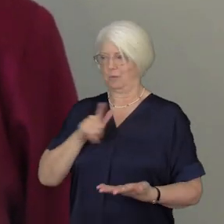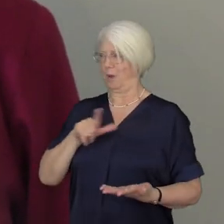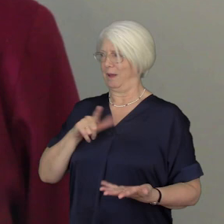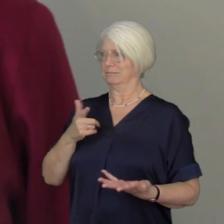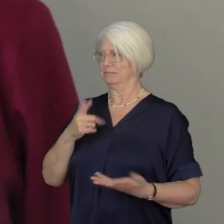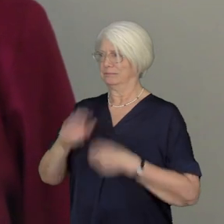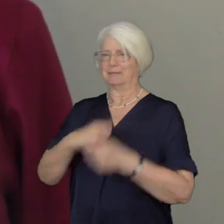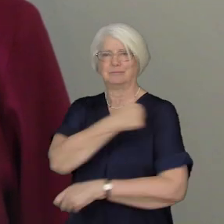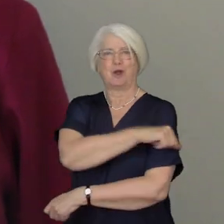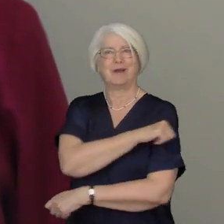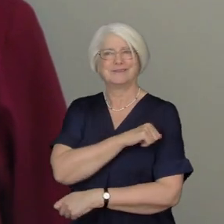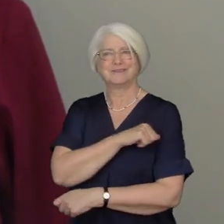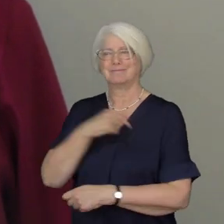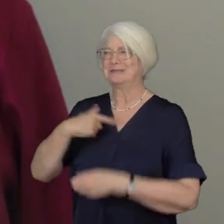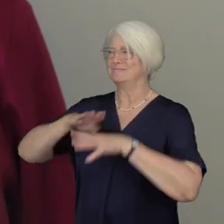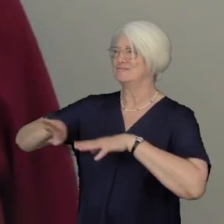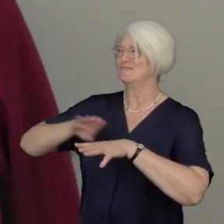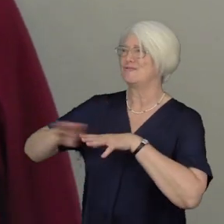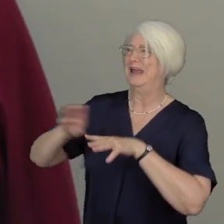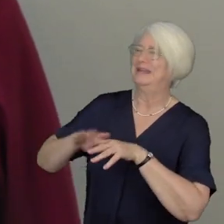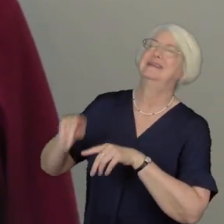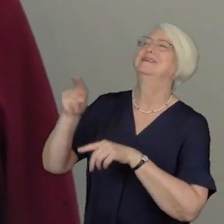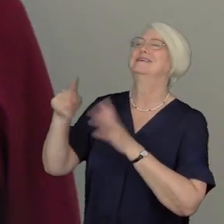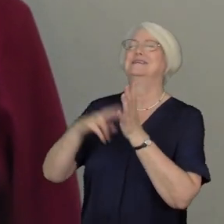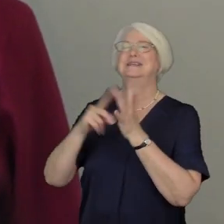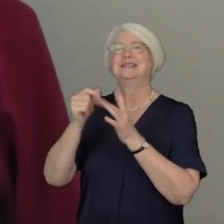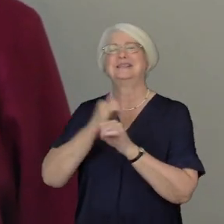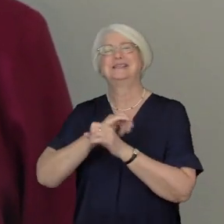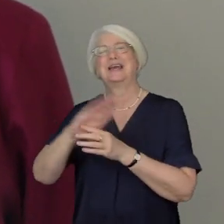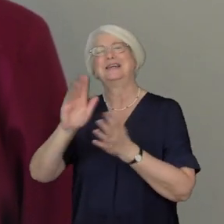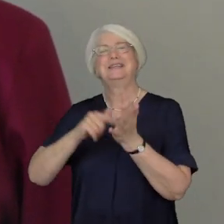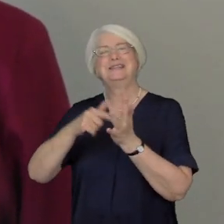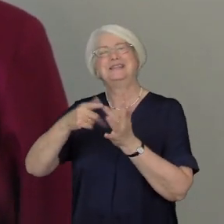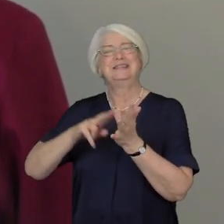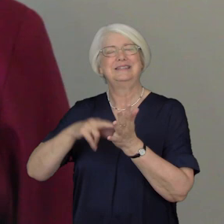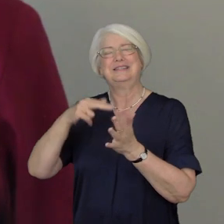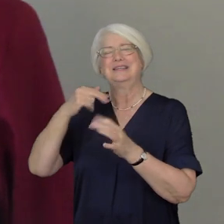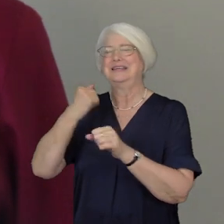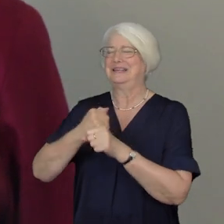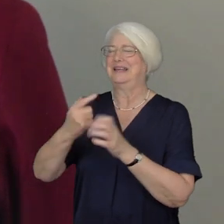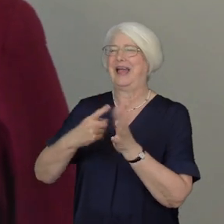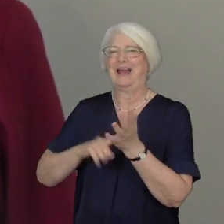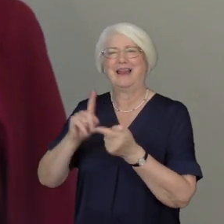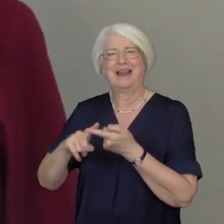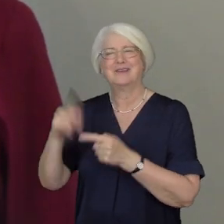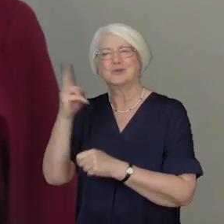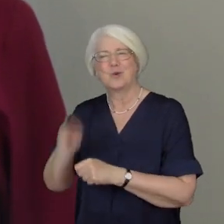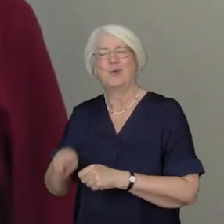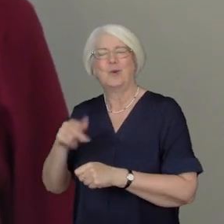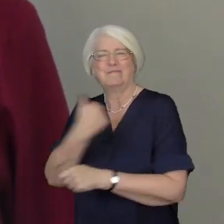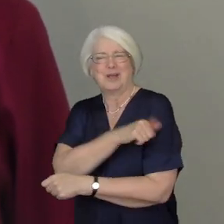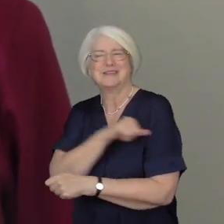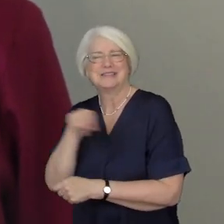today. Training at the Nightingale School of Nursing, I saw my actions as demonstrating those of a